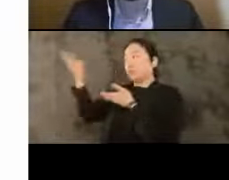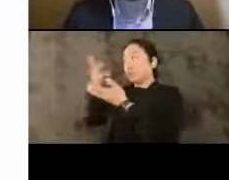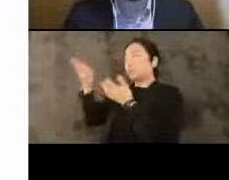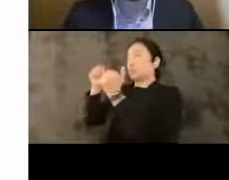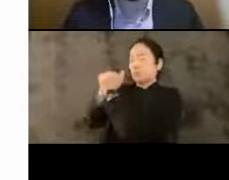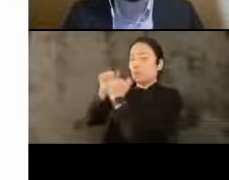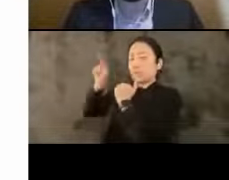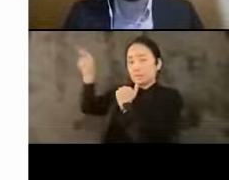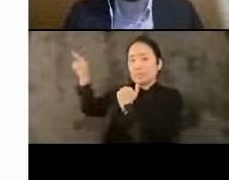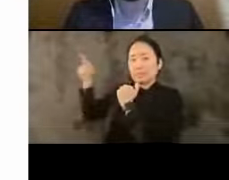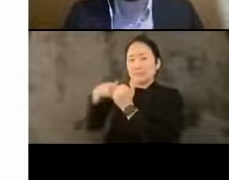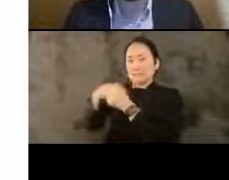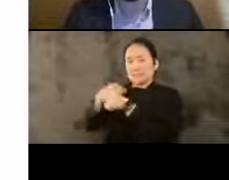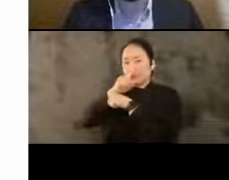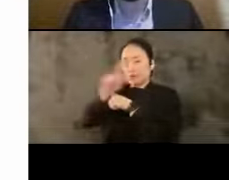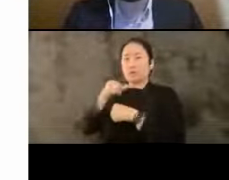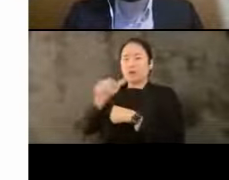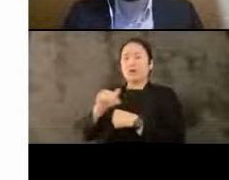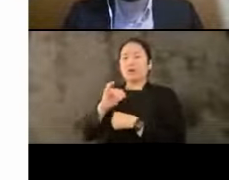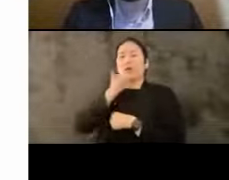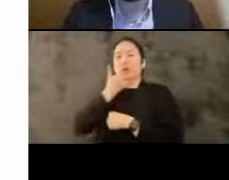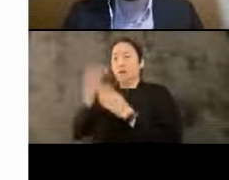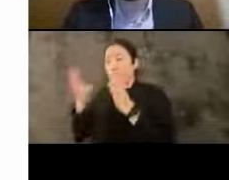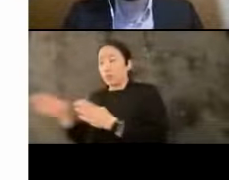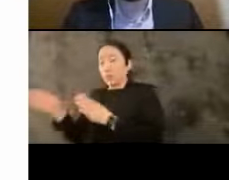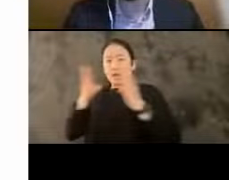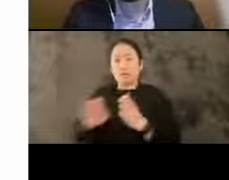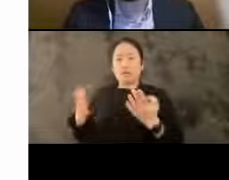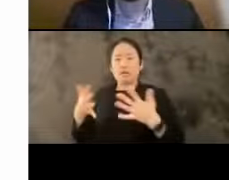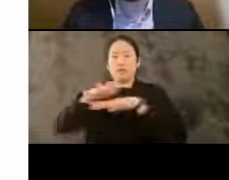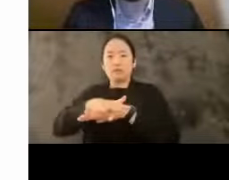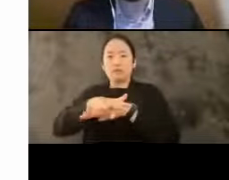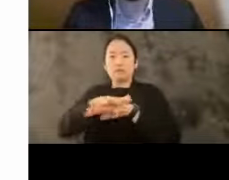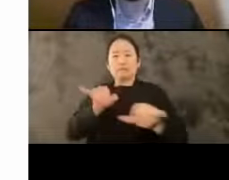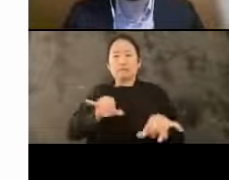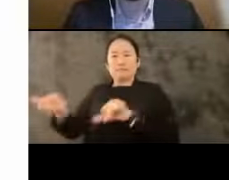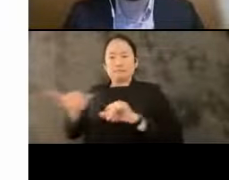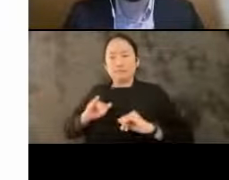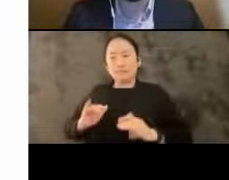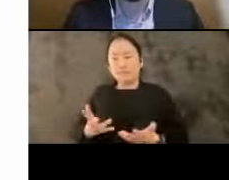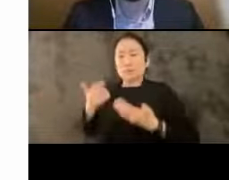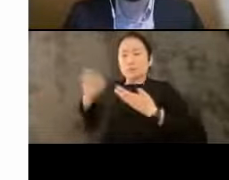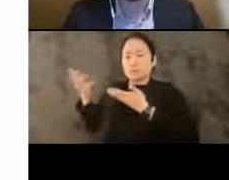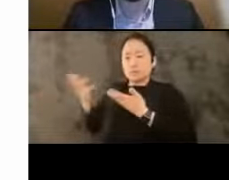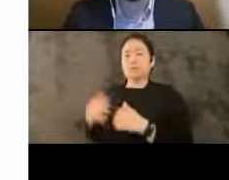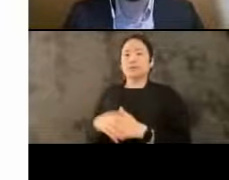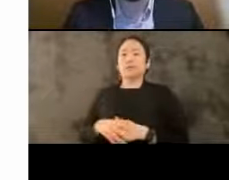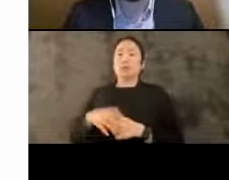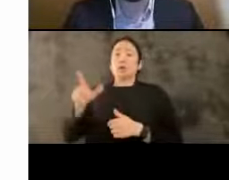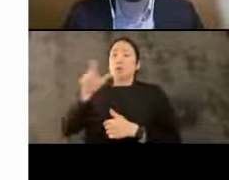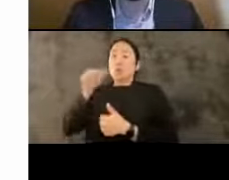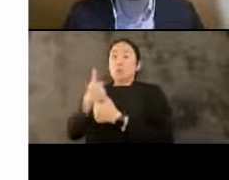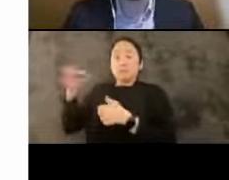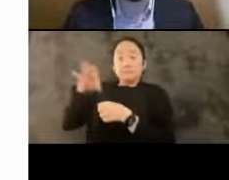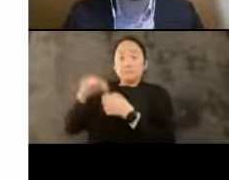re-tearing up or anything like that, what they're doing. So I can't speak to the elected officials particularly, because